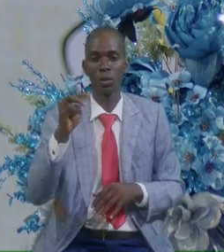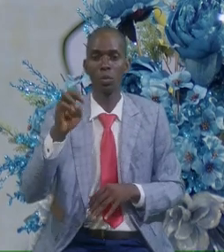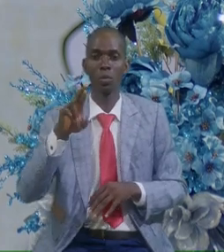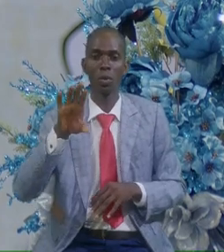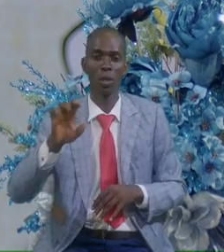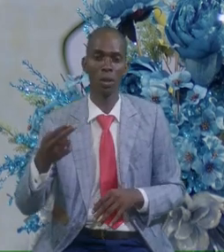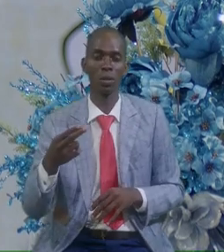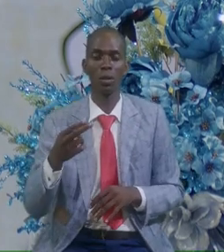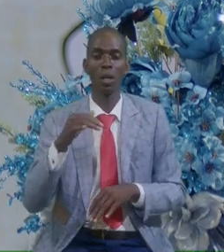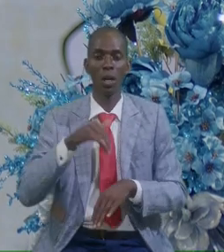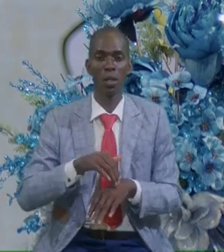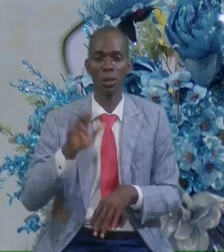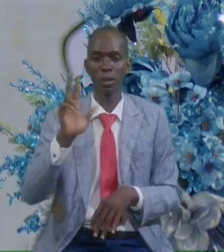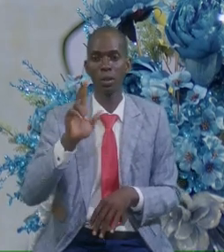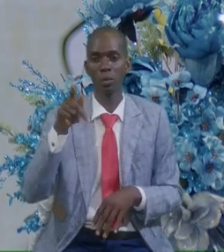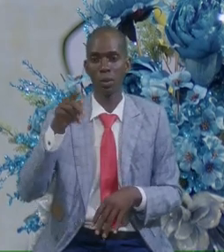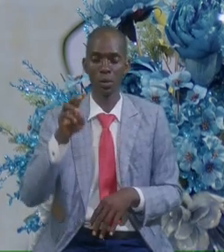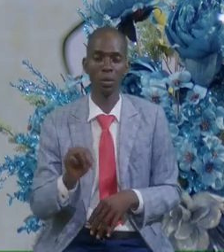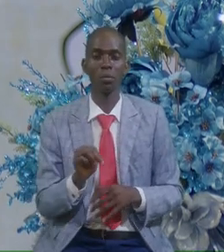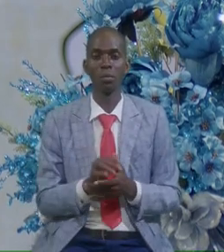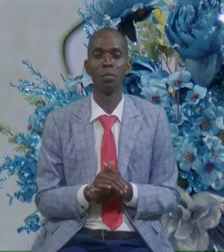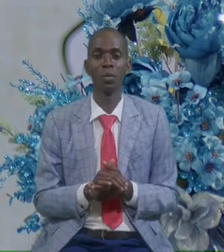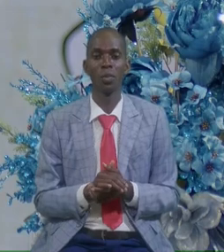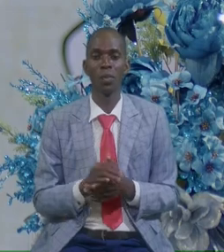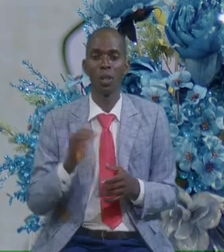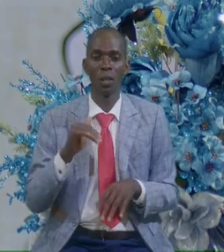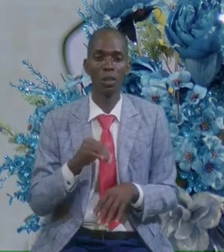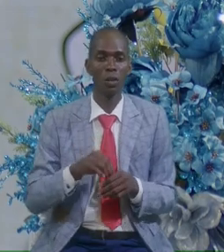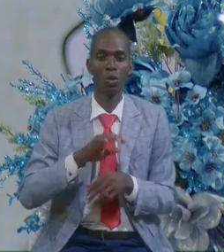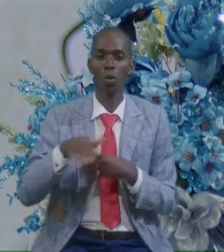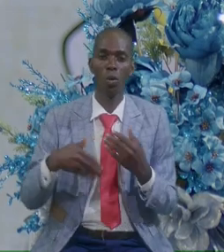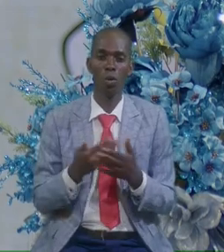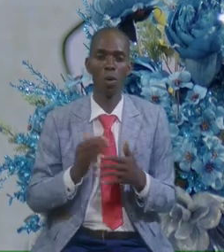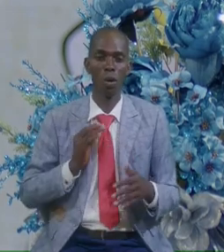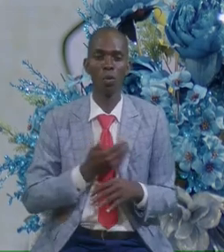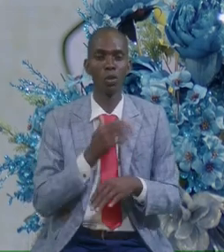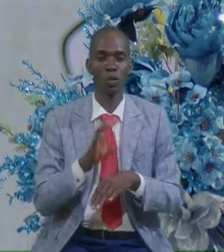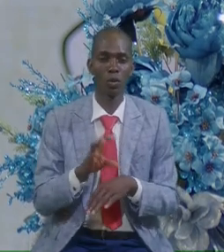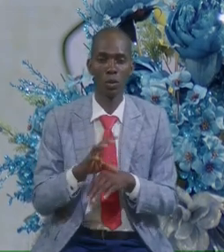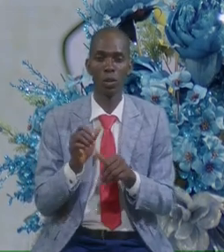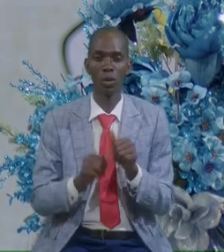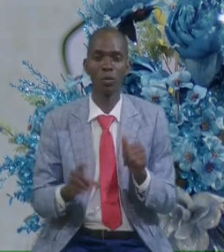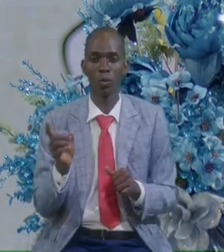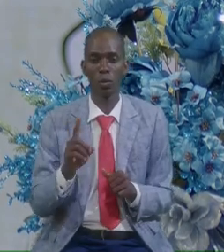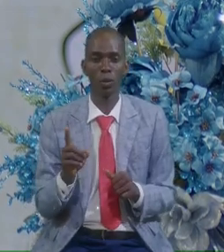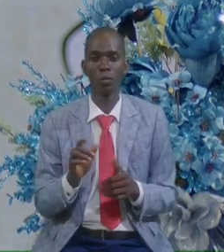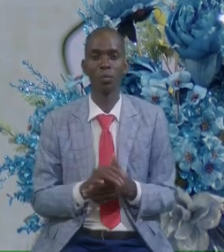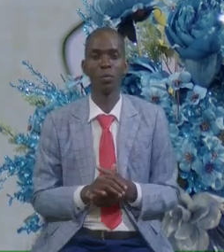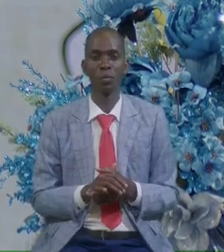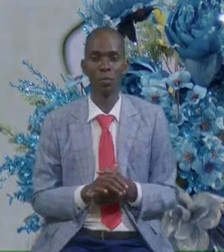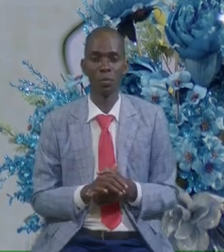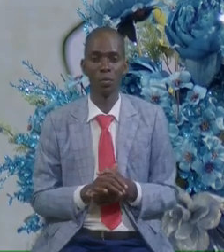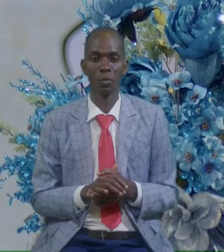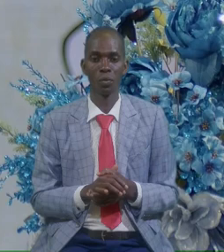at 3 p.m. in all our churches globally. And here at Rumodara, the